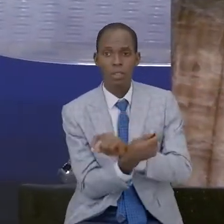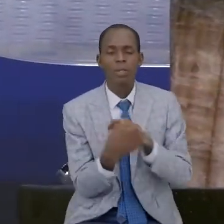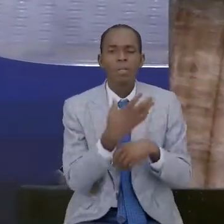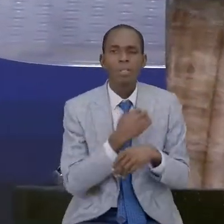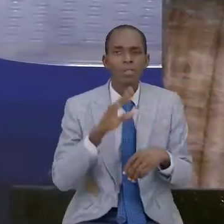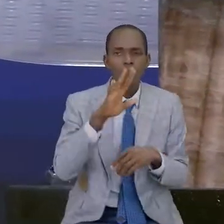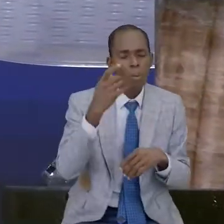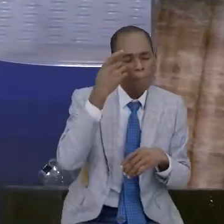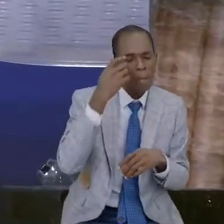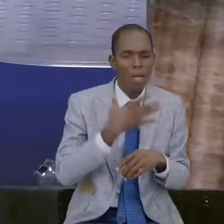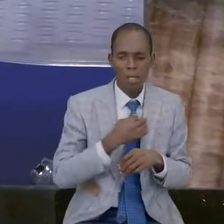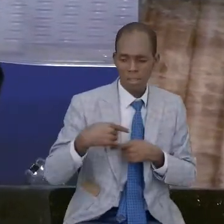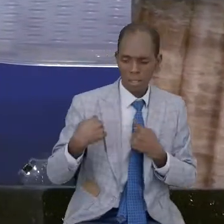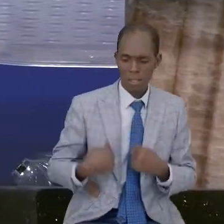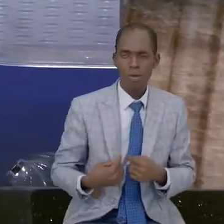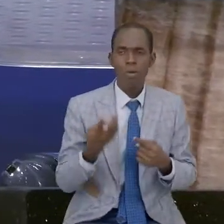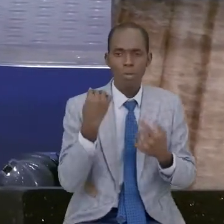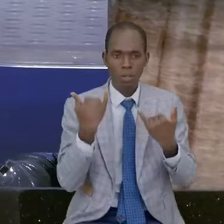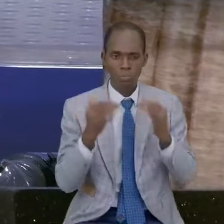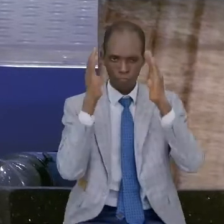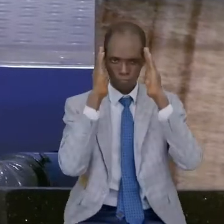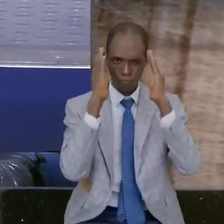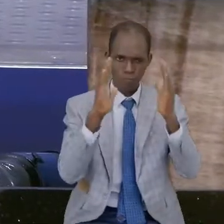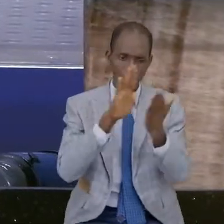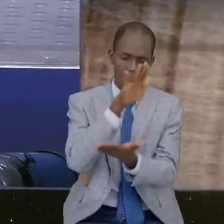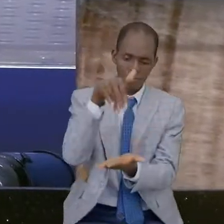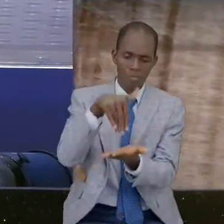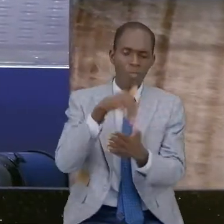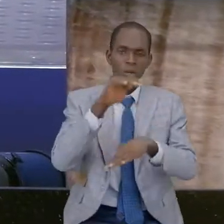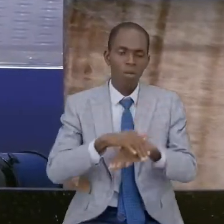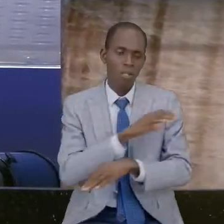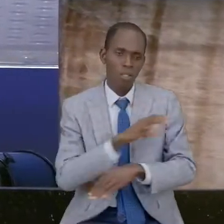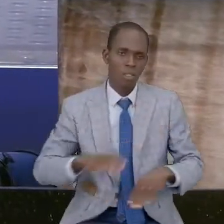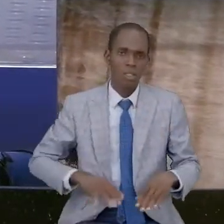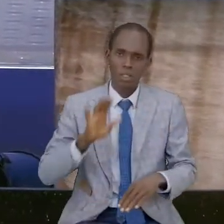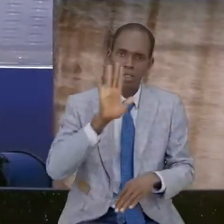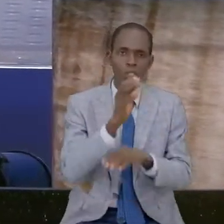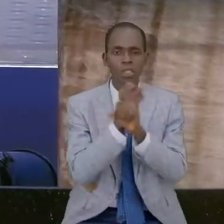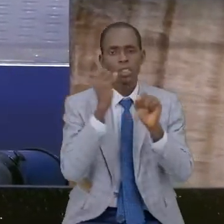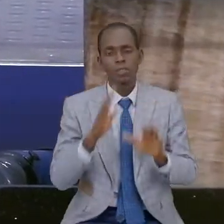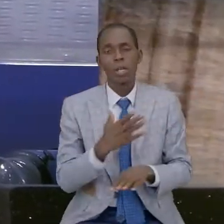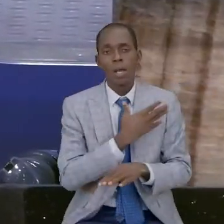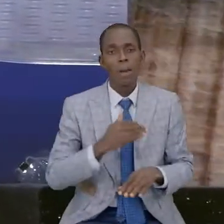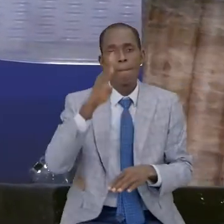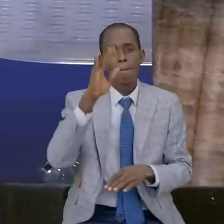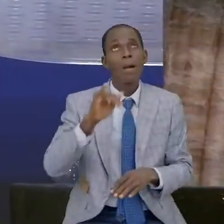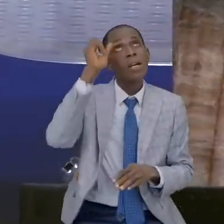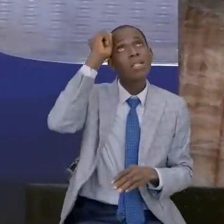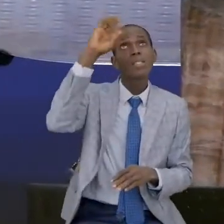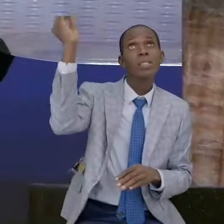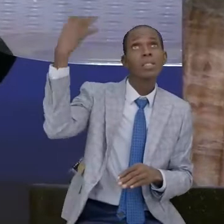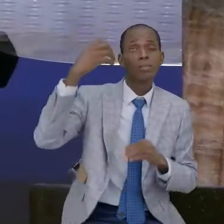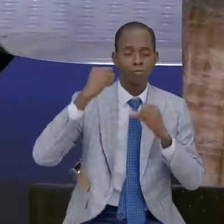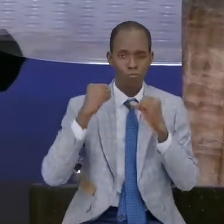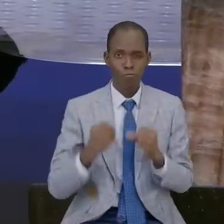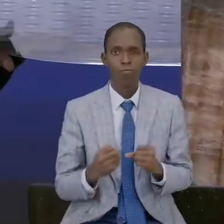your mind and your heart was now focused and centered on Christ your Savior. And by his grace, and by his strength, and